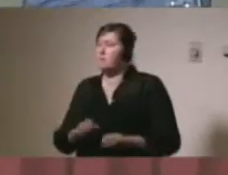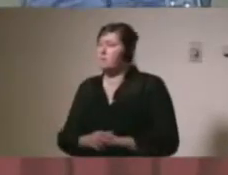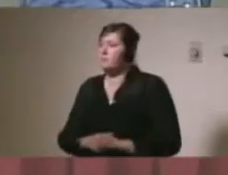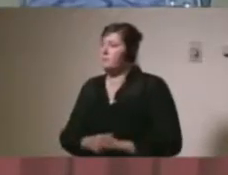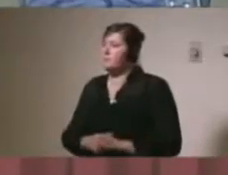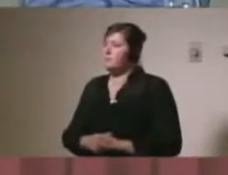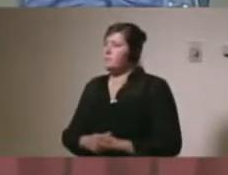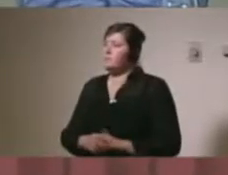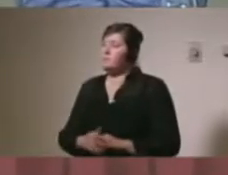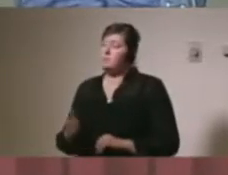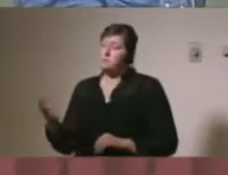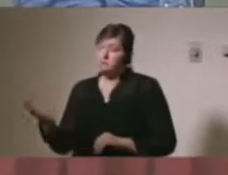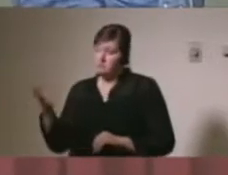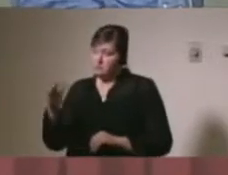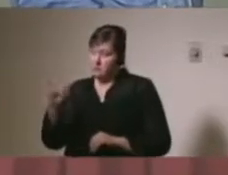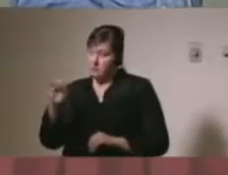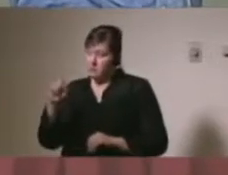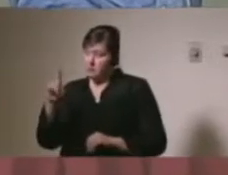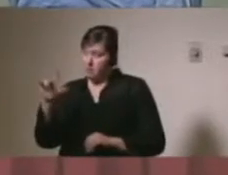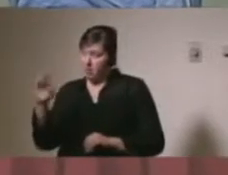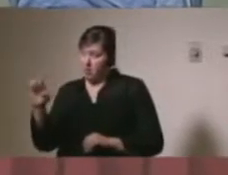Isabelle,